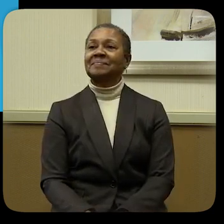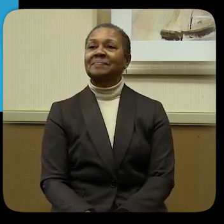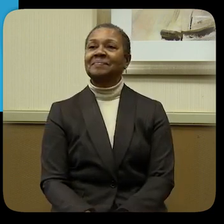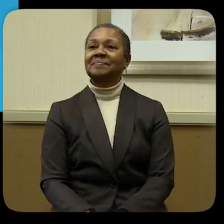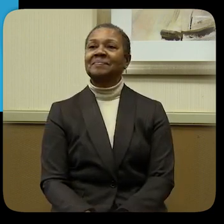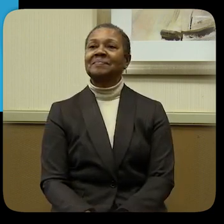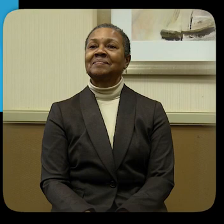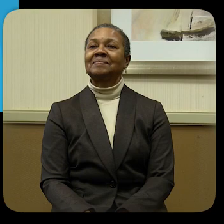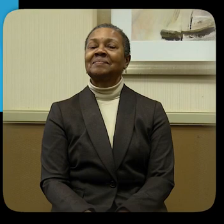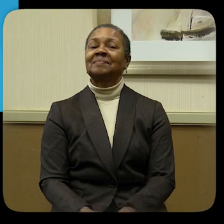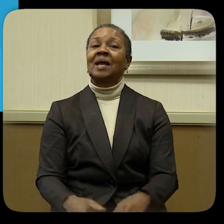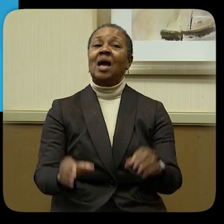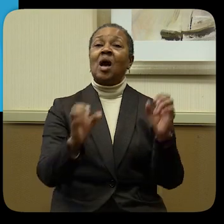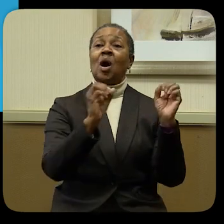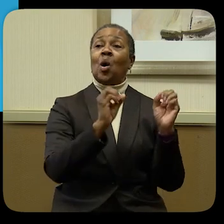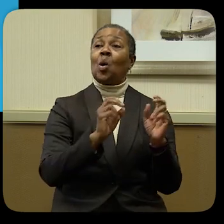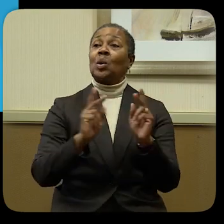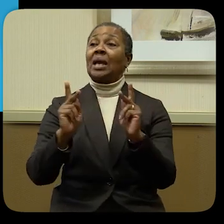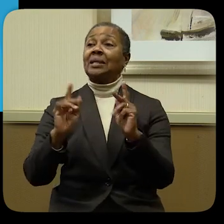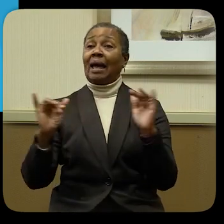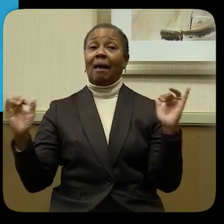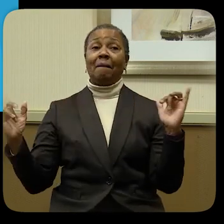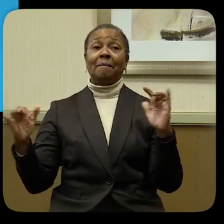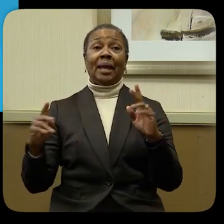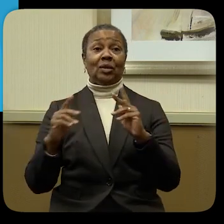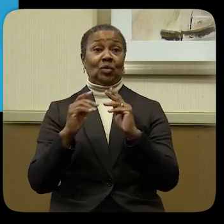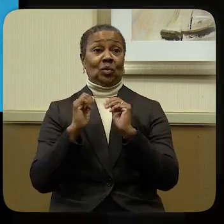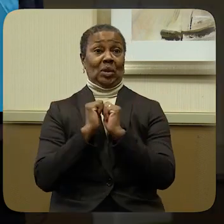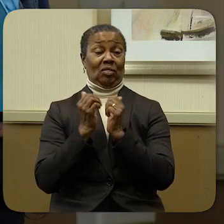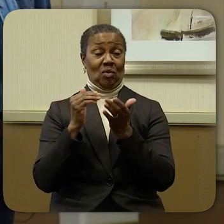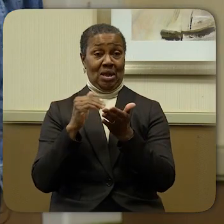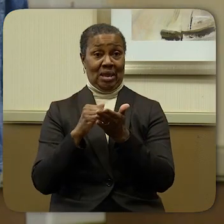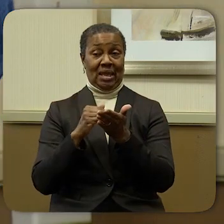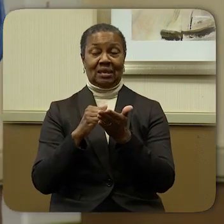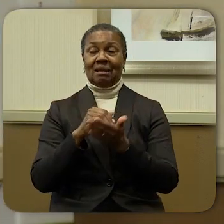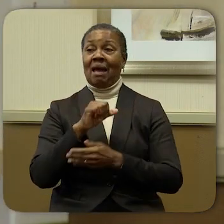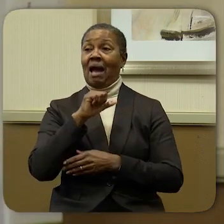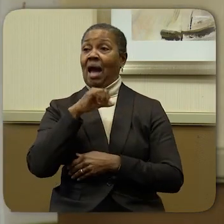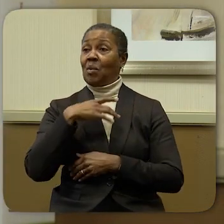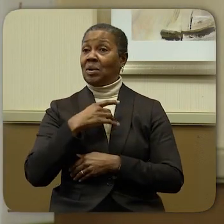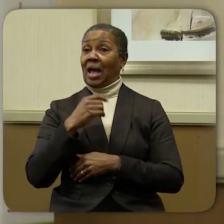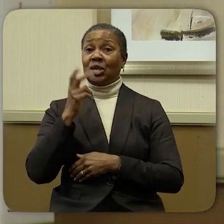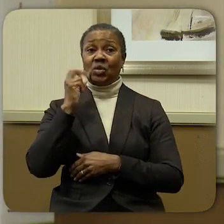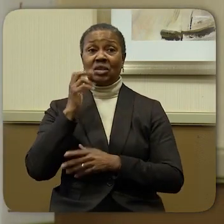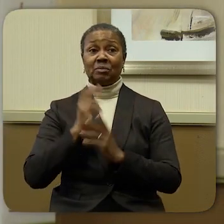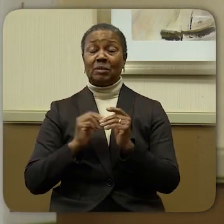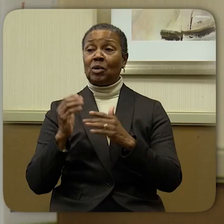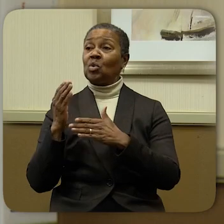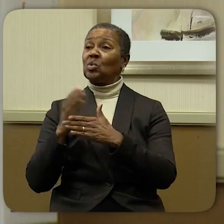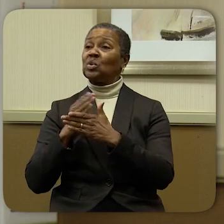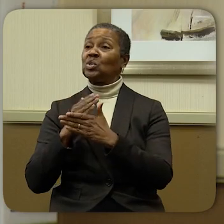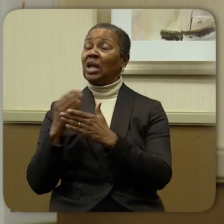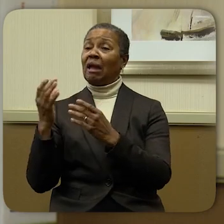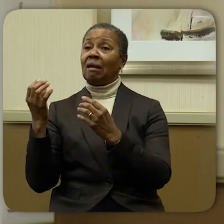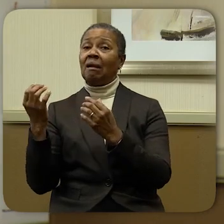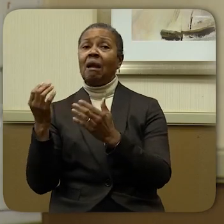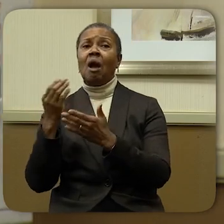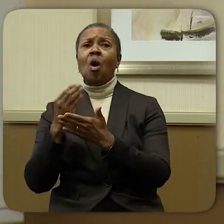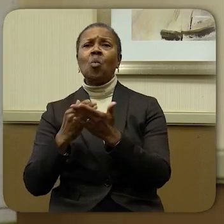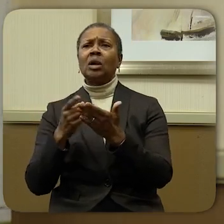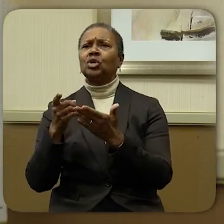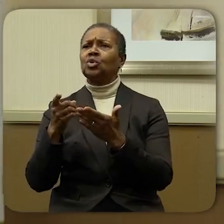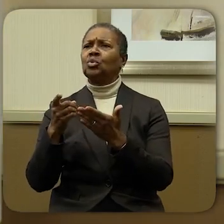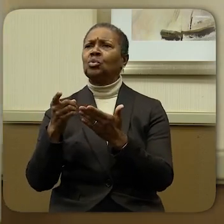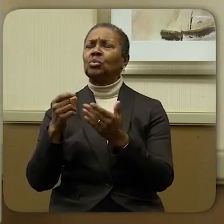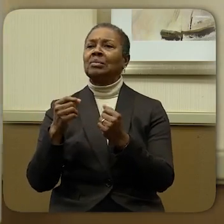All right, so if we can come back together, I'd love to hear a couple folks share back what are some of the things